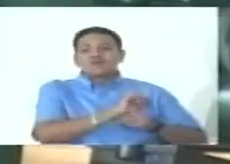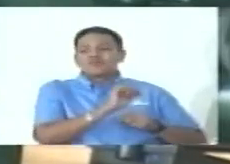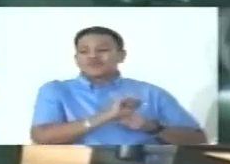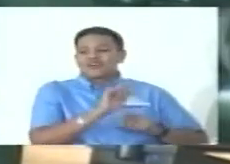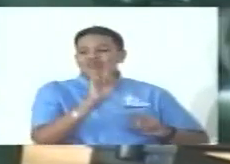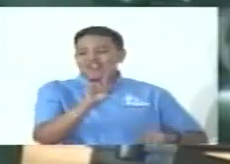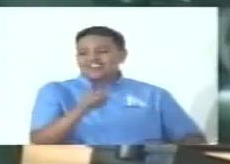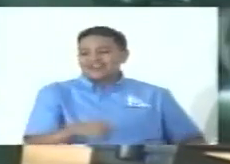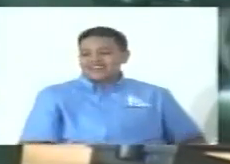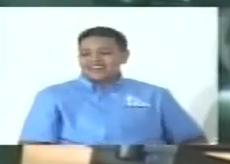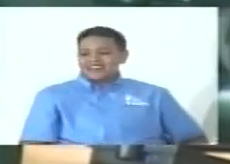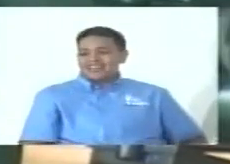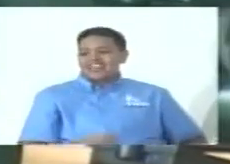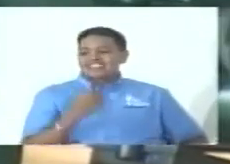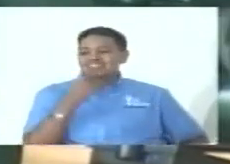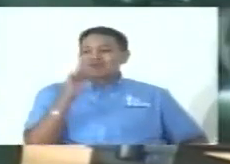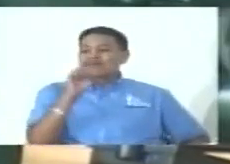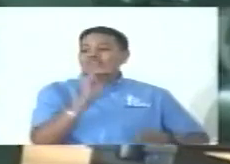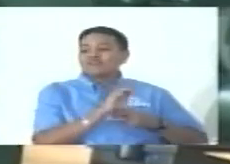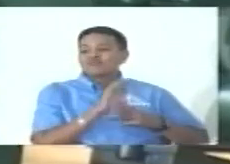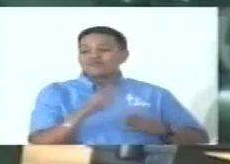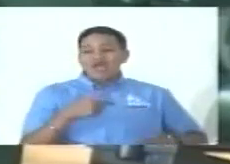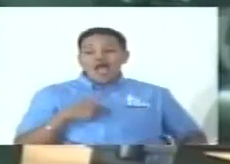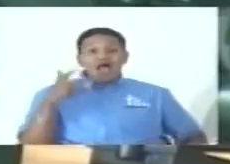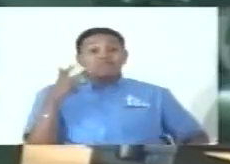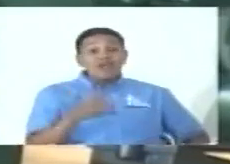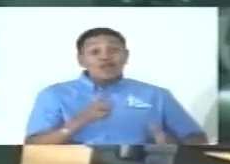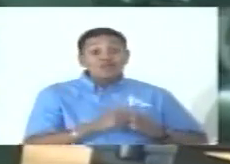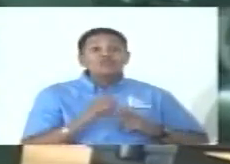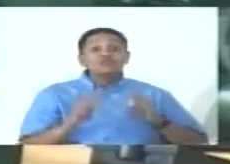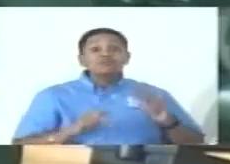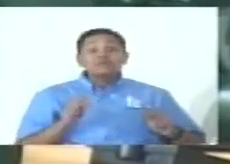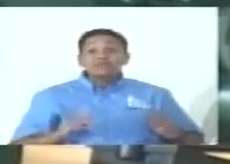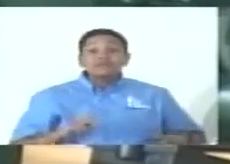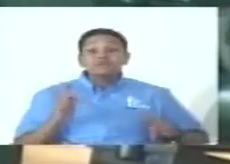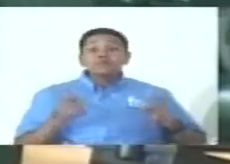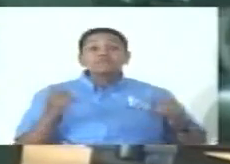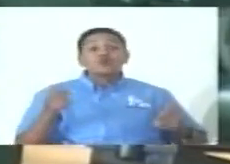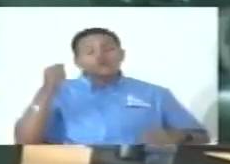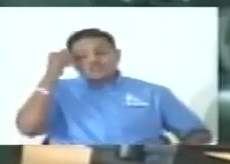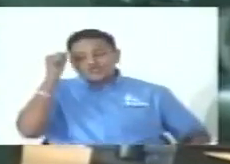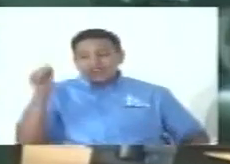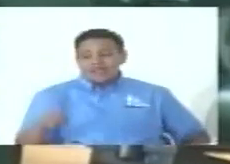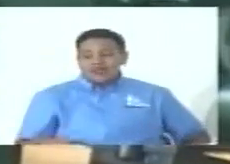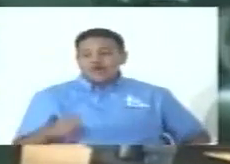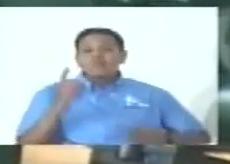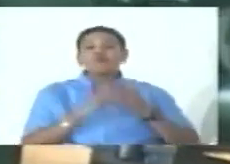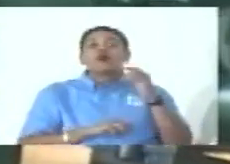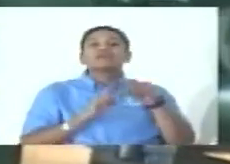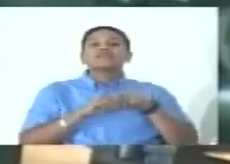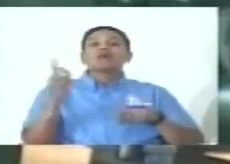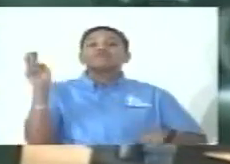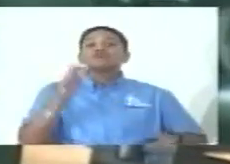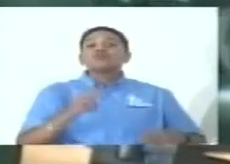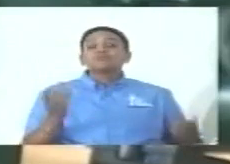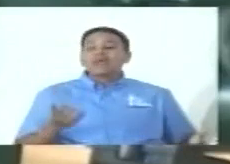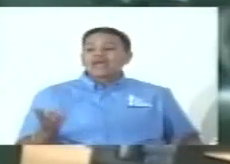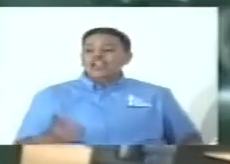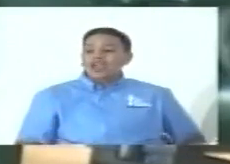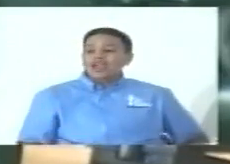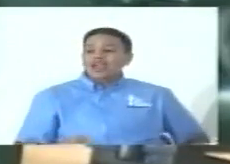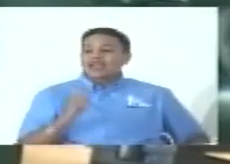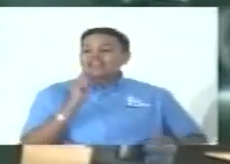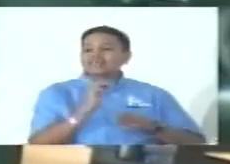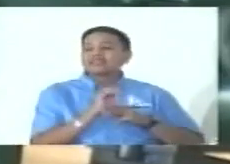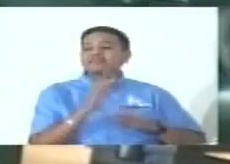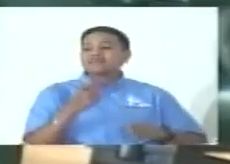strike. I said, where are you, Minister? I am down here with the people. What time you coming? I said, Minister, give me